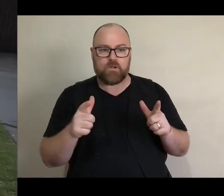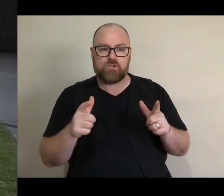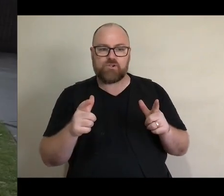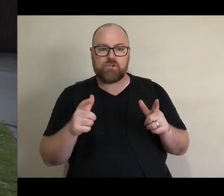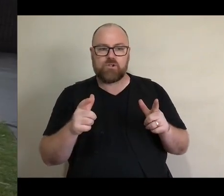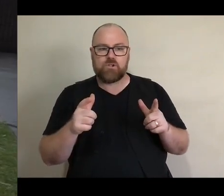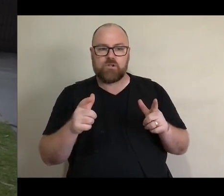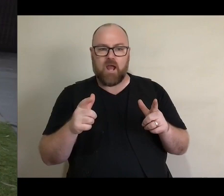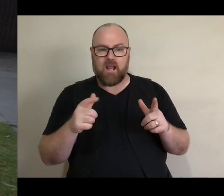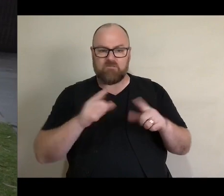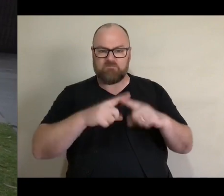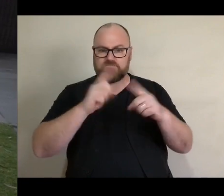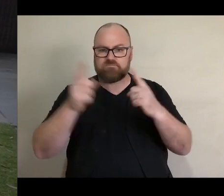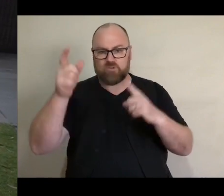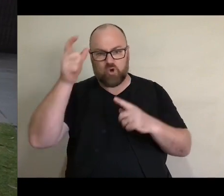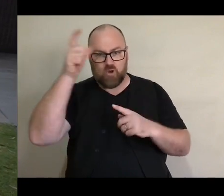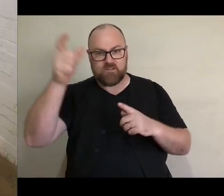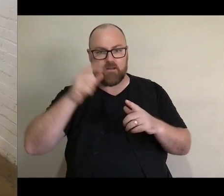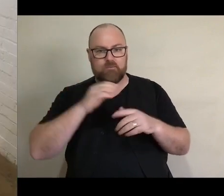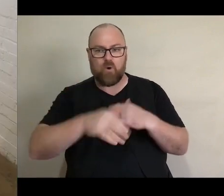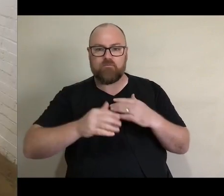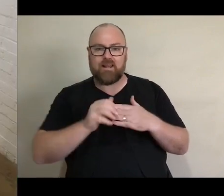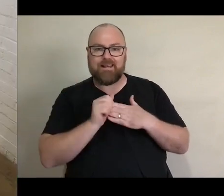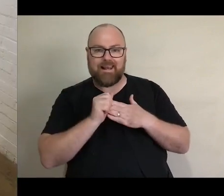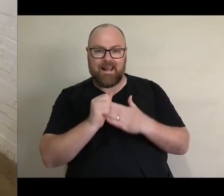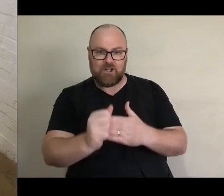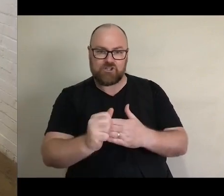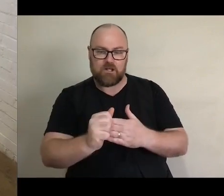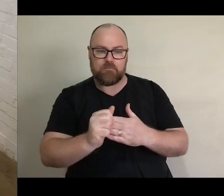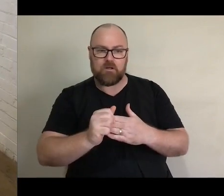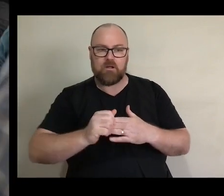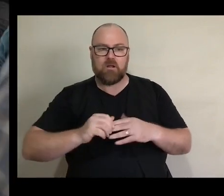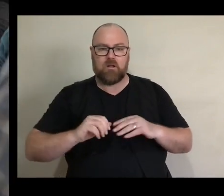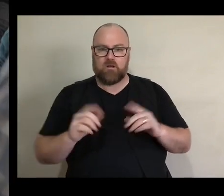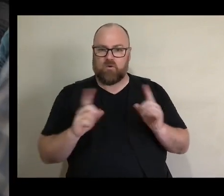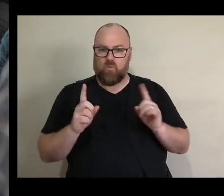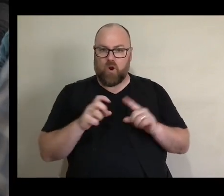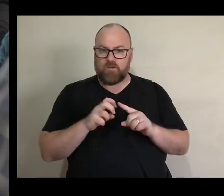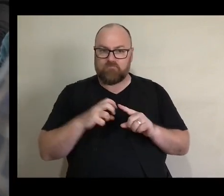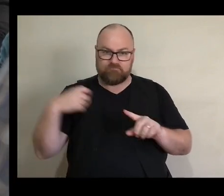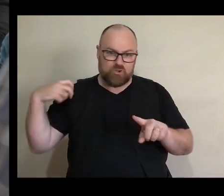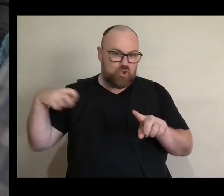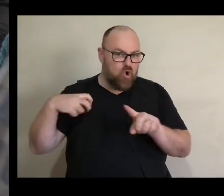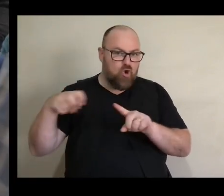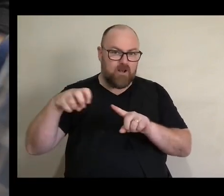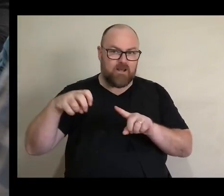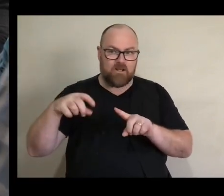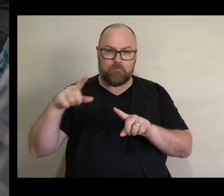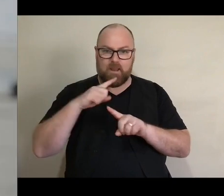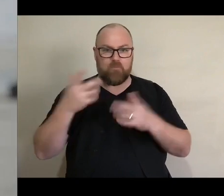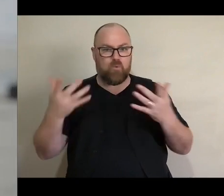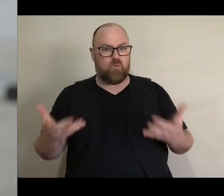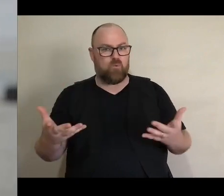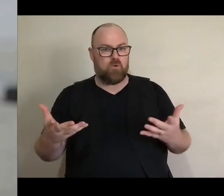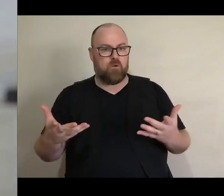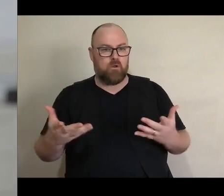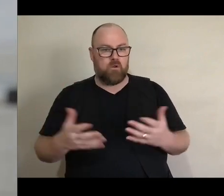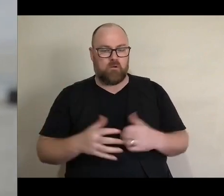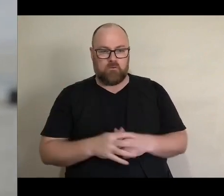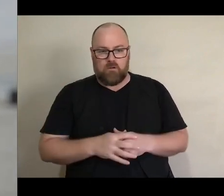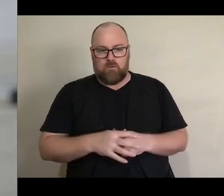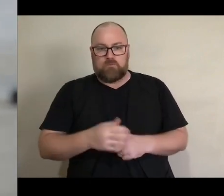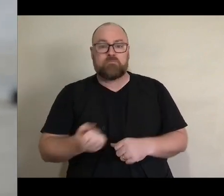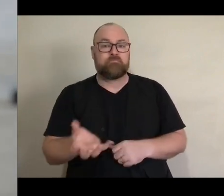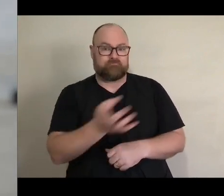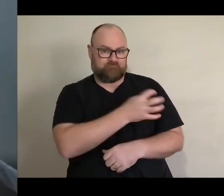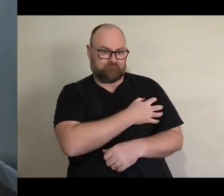of leadership and the journey that everyone's been through to get to where they are. It's just been so empowering. Say who we are, be proud